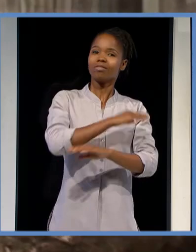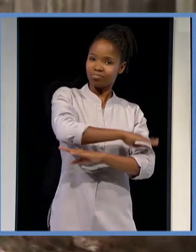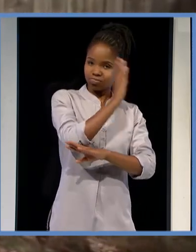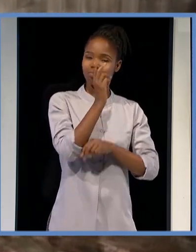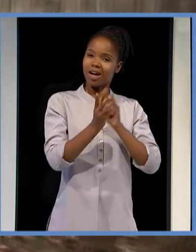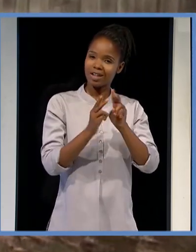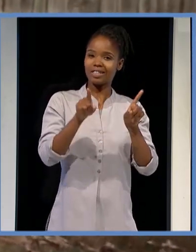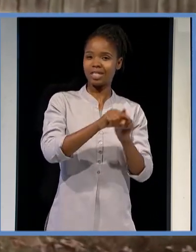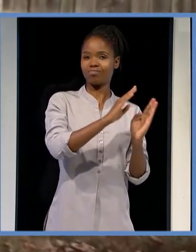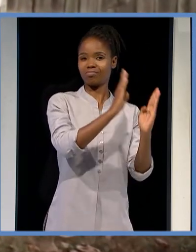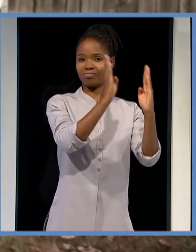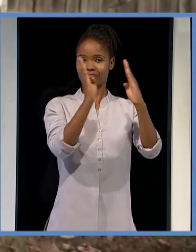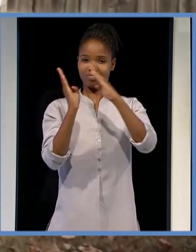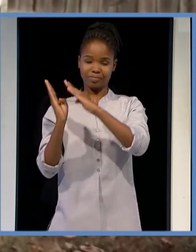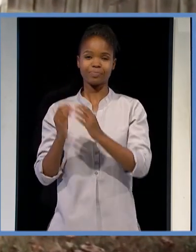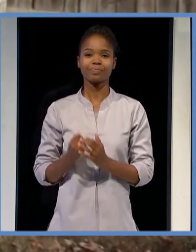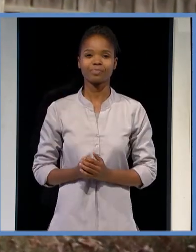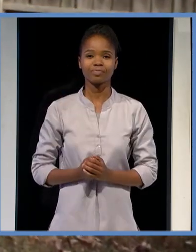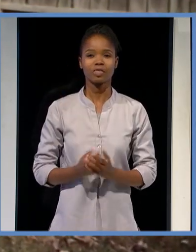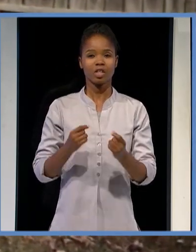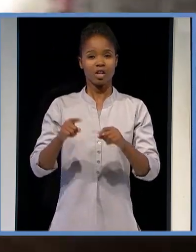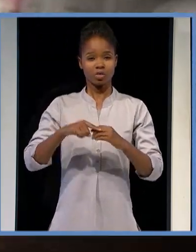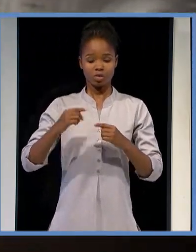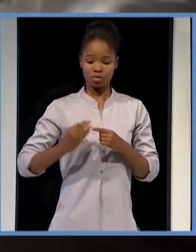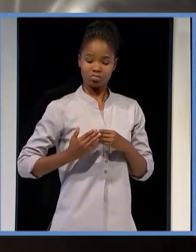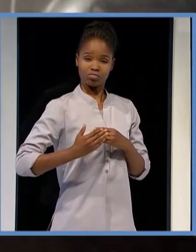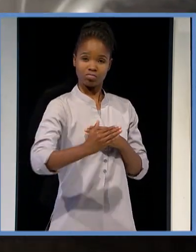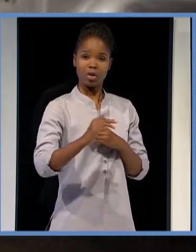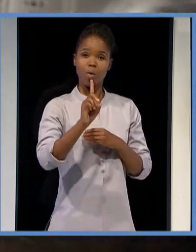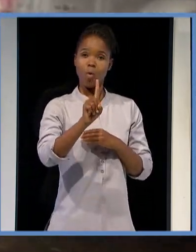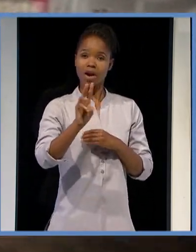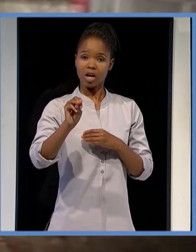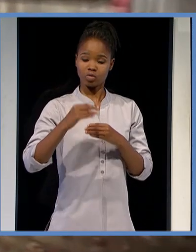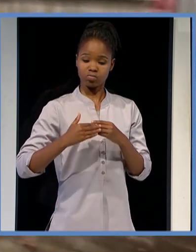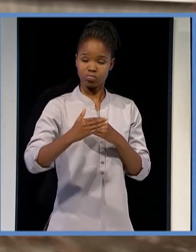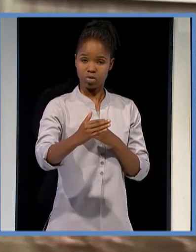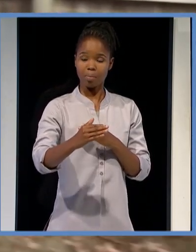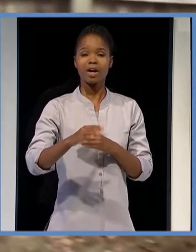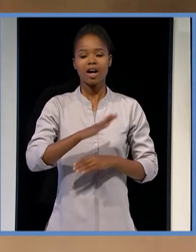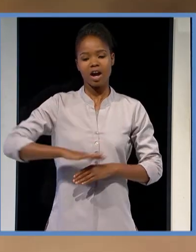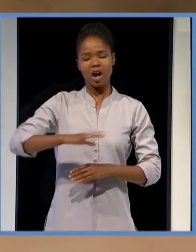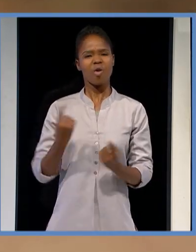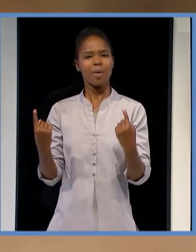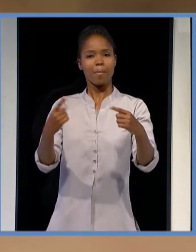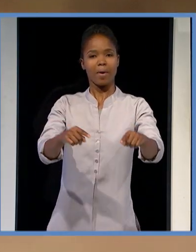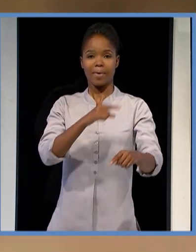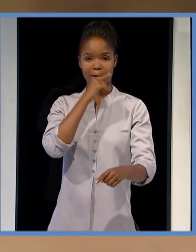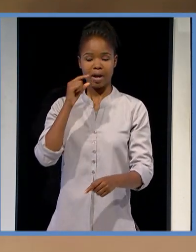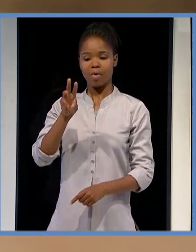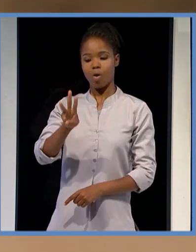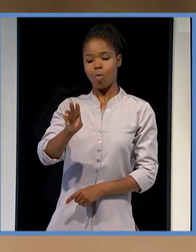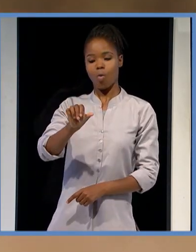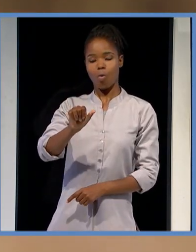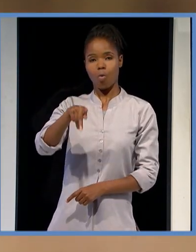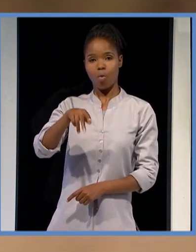here in line with 100 yards. I come down to Wapello every once in a while. I